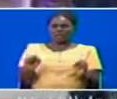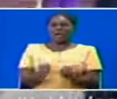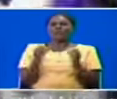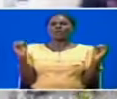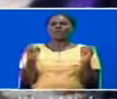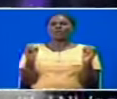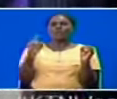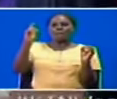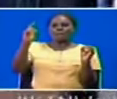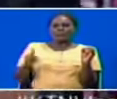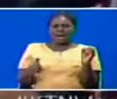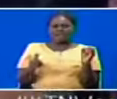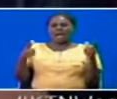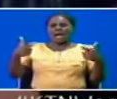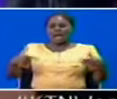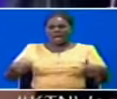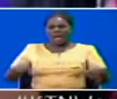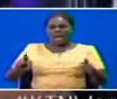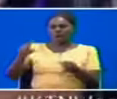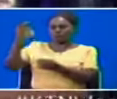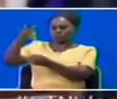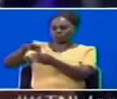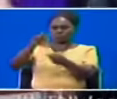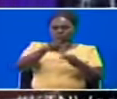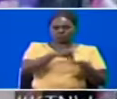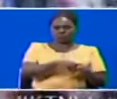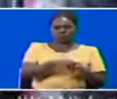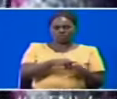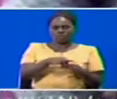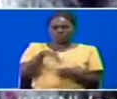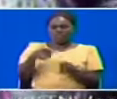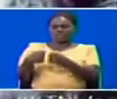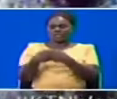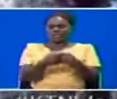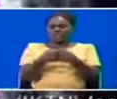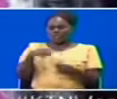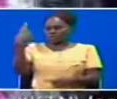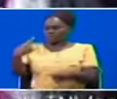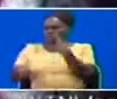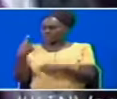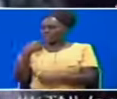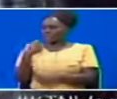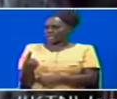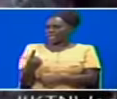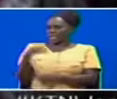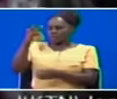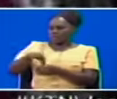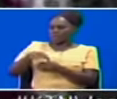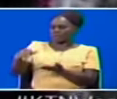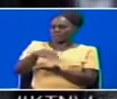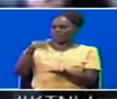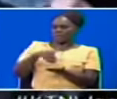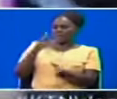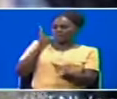place must be given a chance to make their voices heard. Mruttu had challenged Mwadeghu's win, saying the polling stations that did